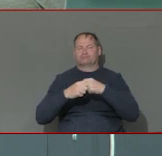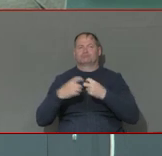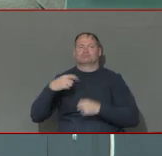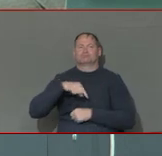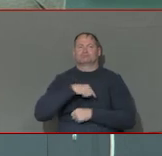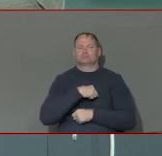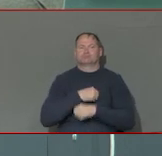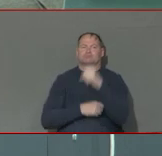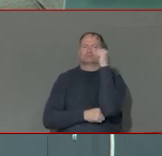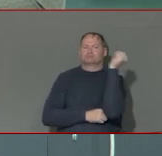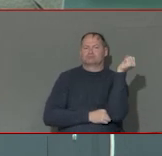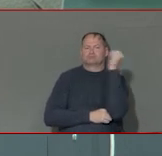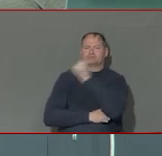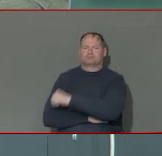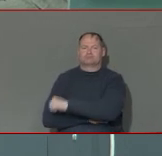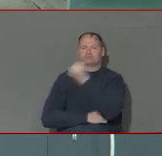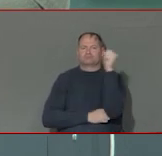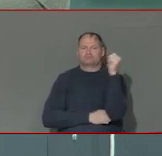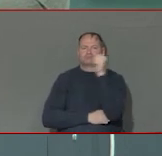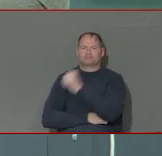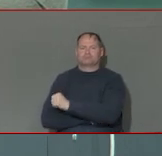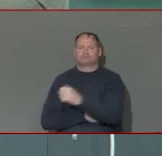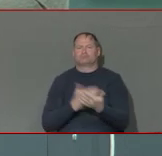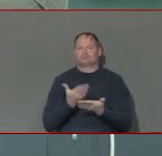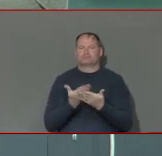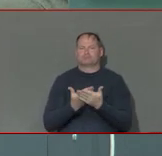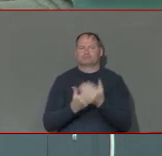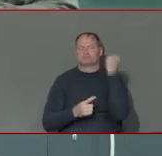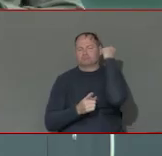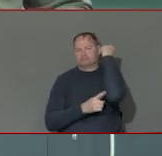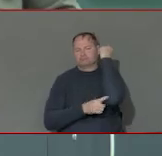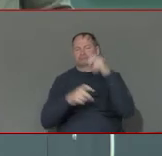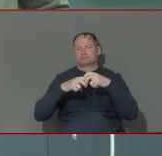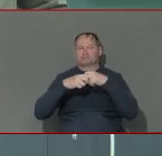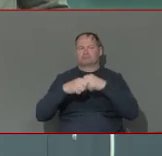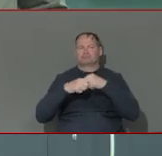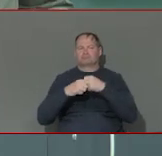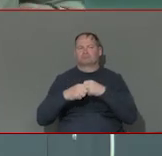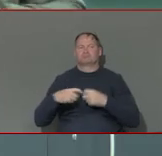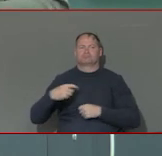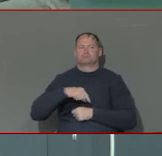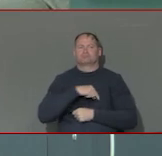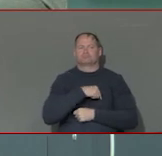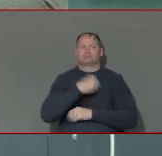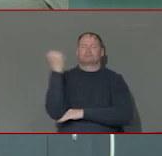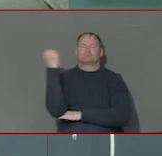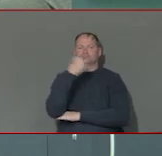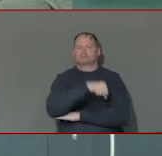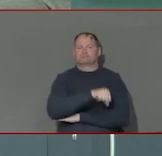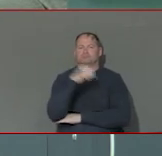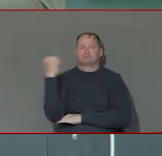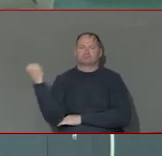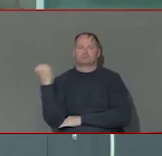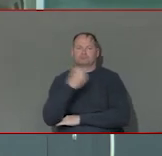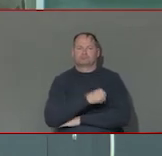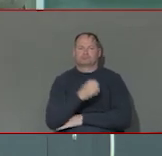of the forearm. Now, this allows the limbs to extend or to be flexible in